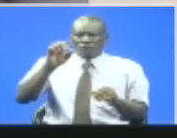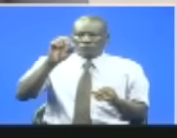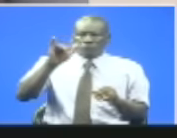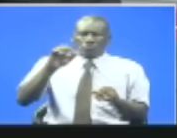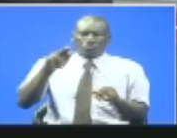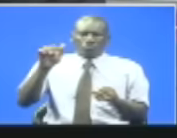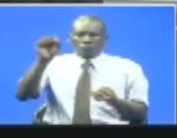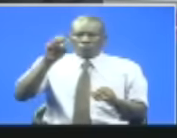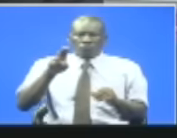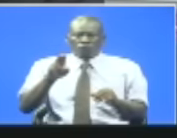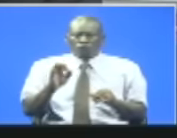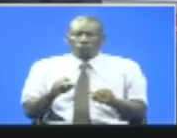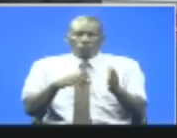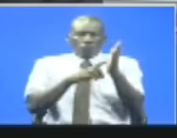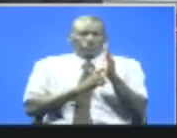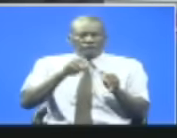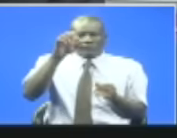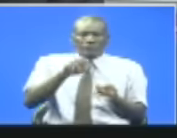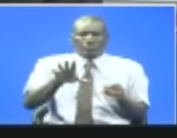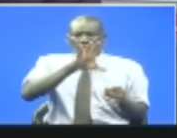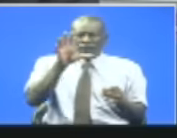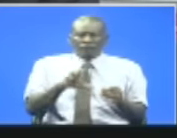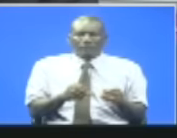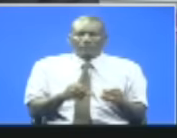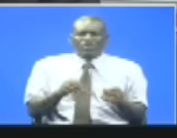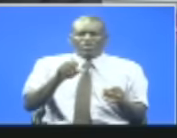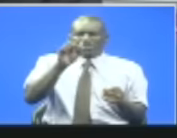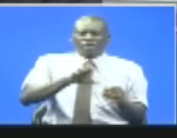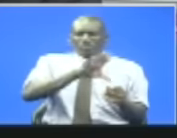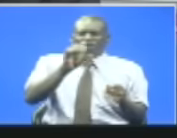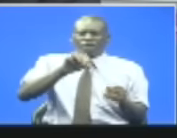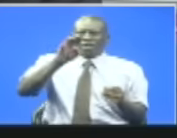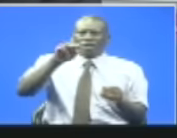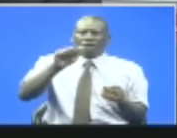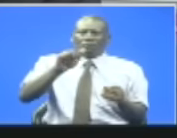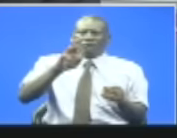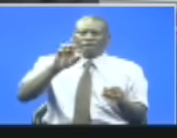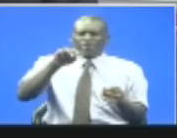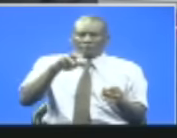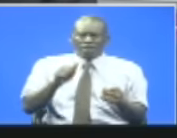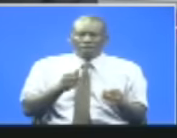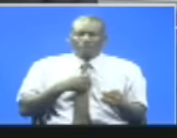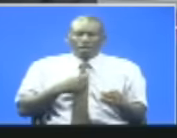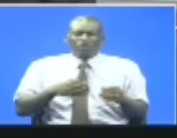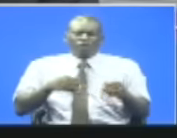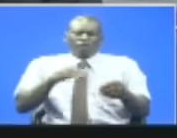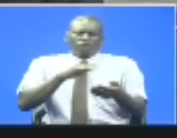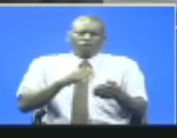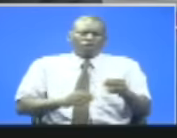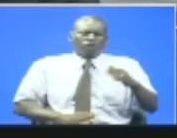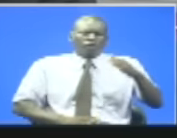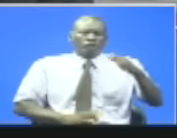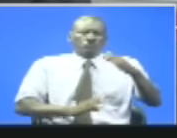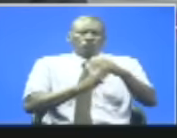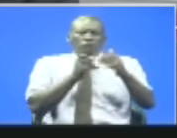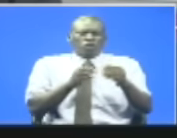South Africa, for example. You want to give the example Julius Malema has risen to the helm of South African politics, not on the